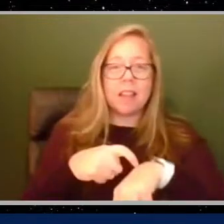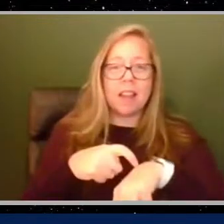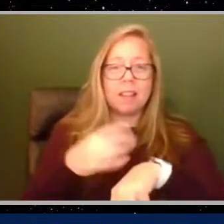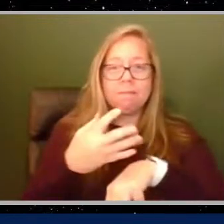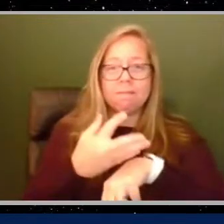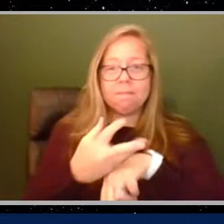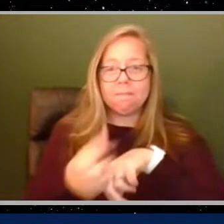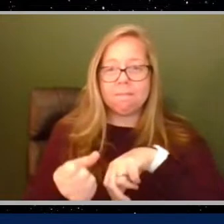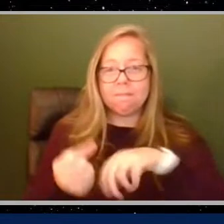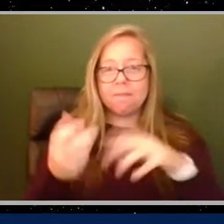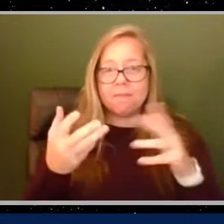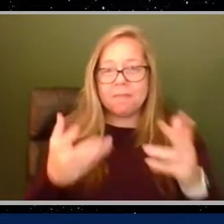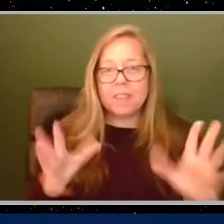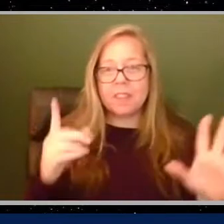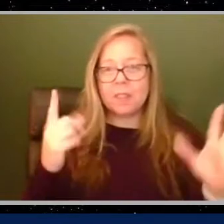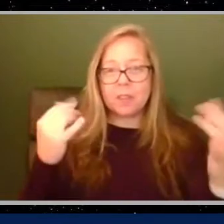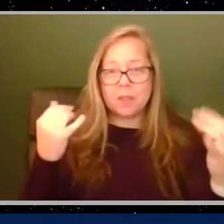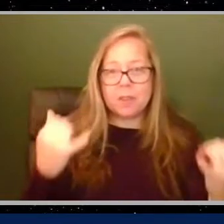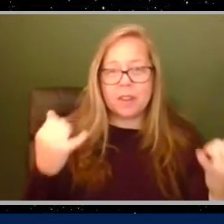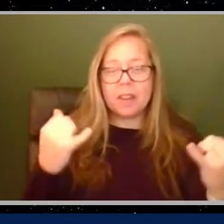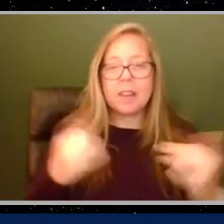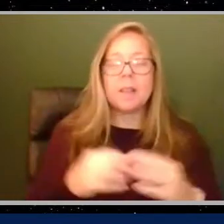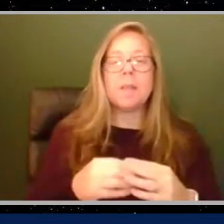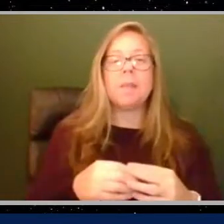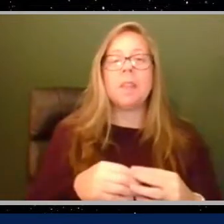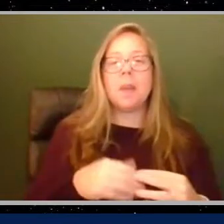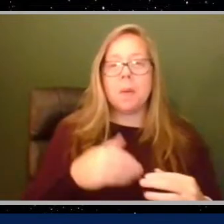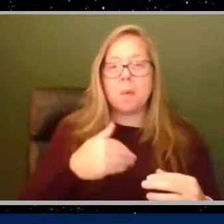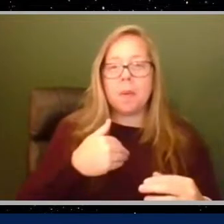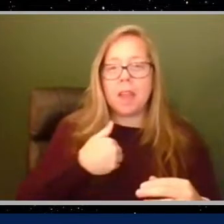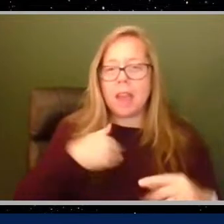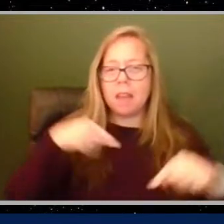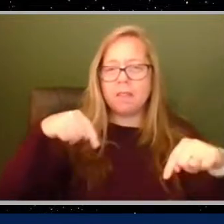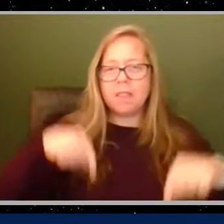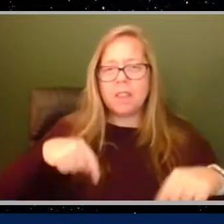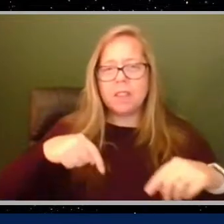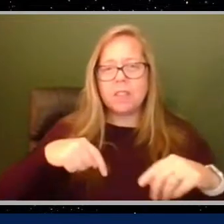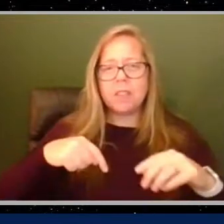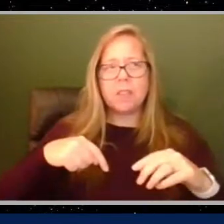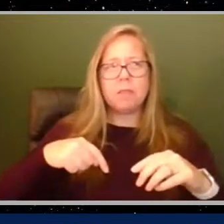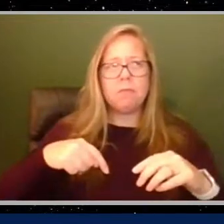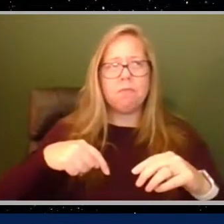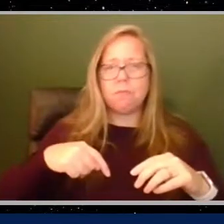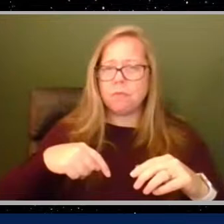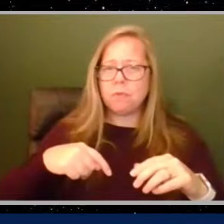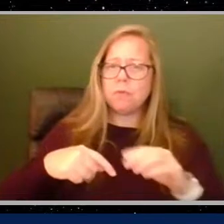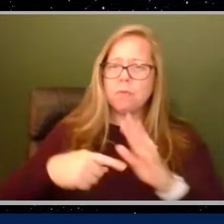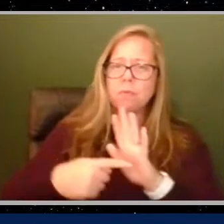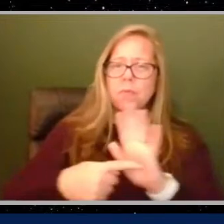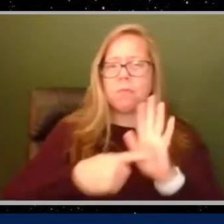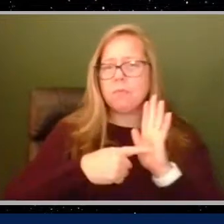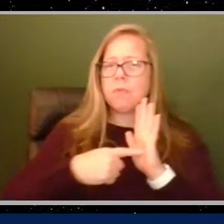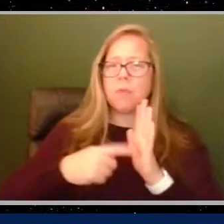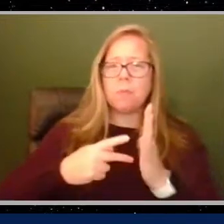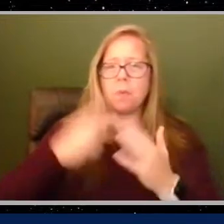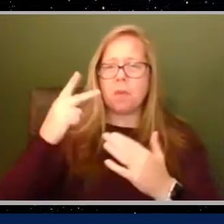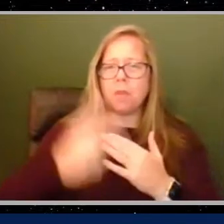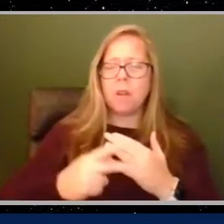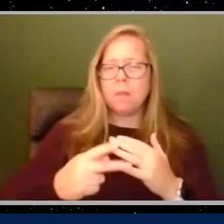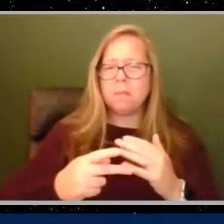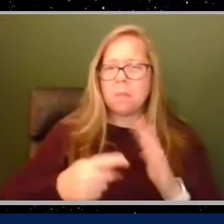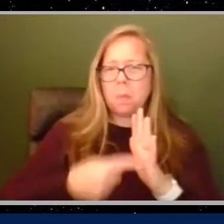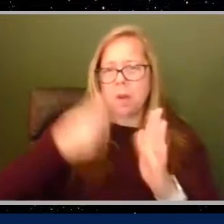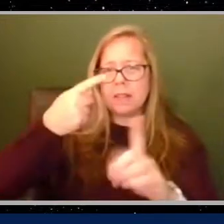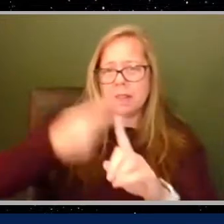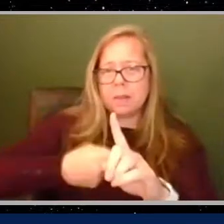have here today. We do these shows just about every single month, and I massively appreciate everybody joining us here